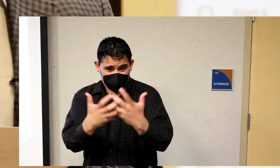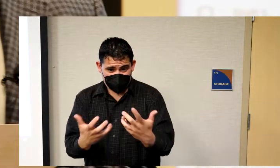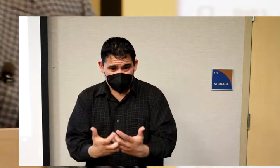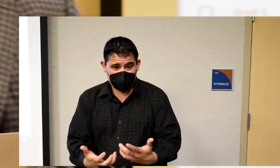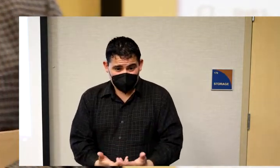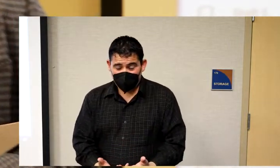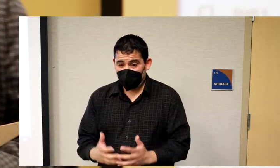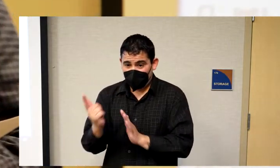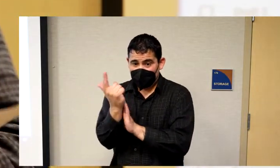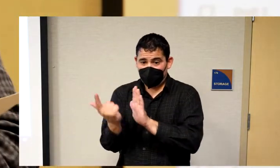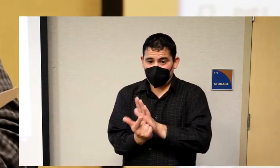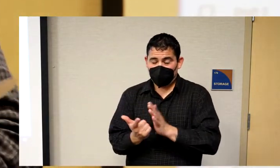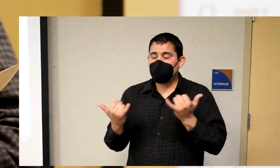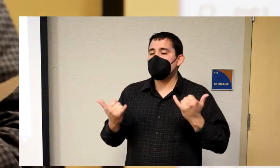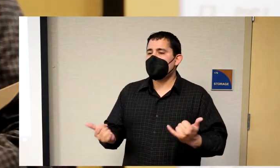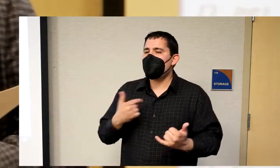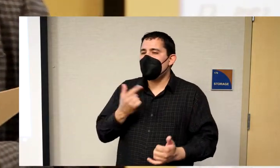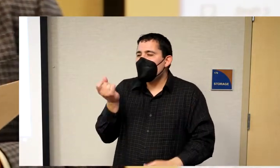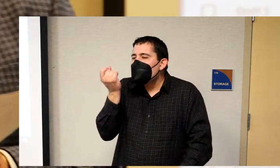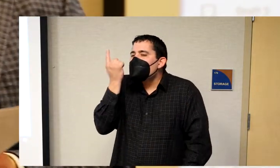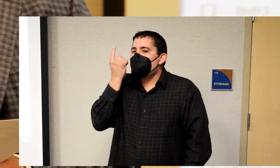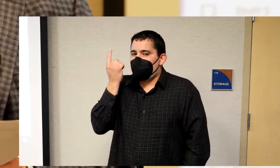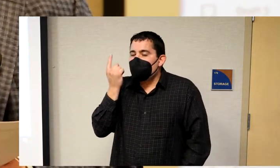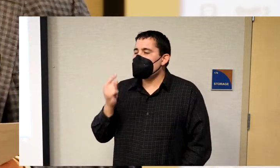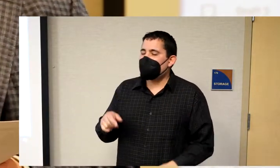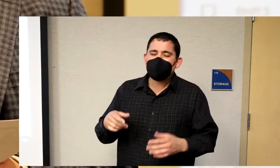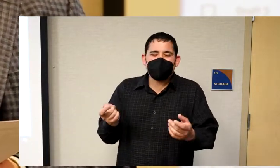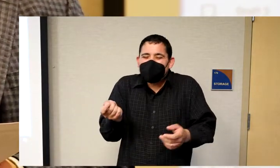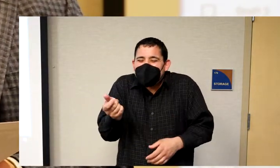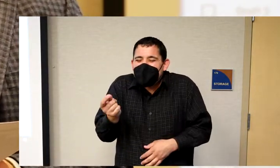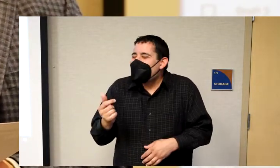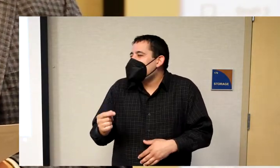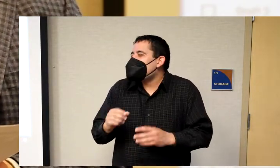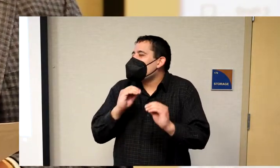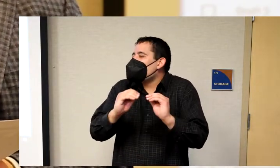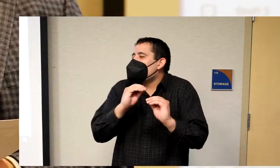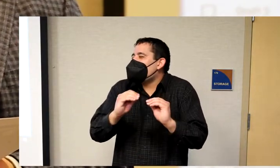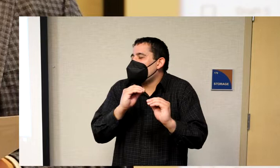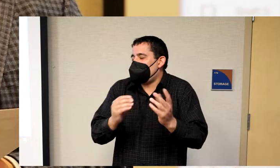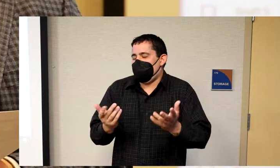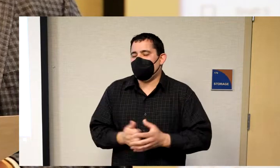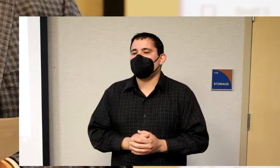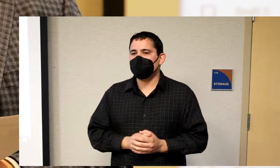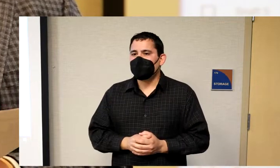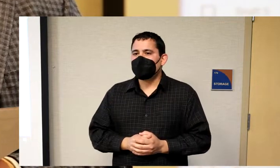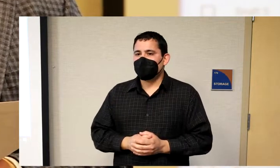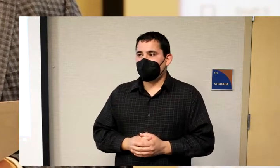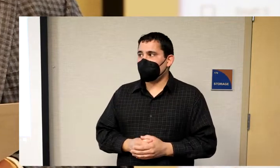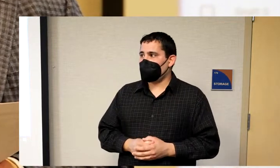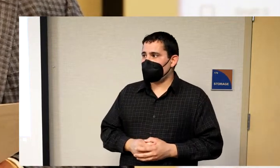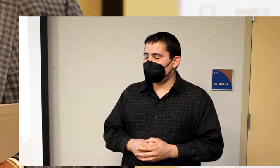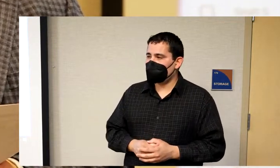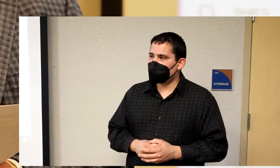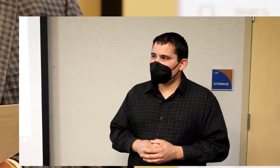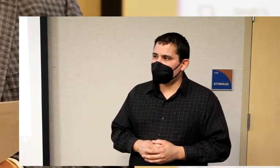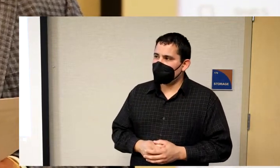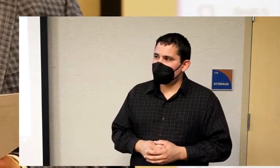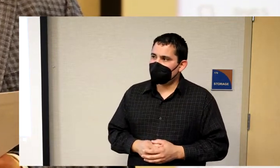So we're now here trying to understand the nuances and determining which one we think best serves the community. So,